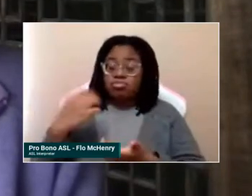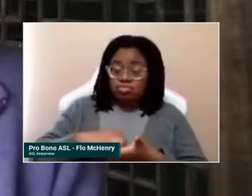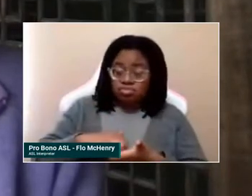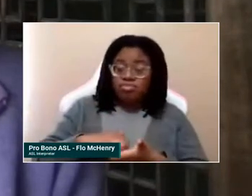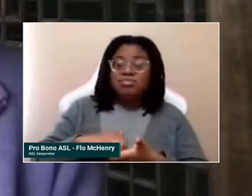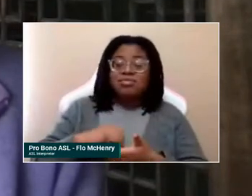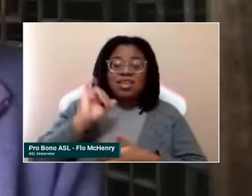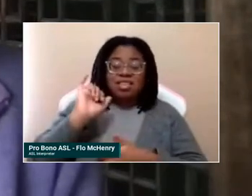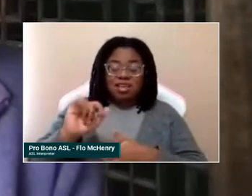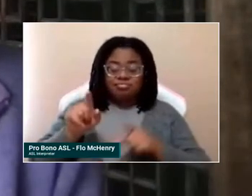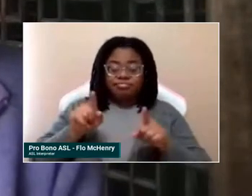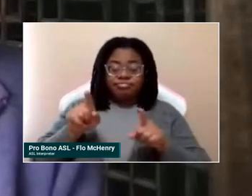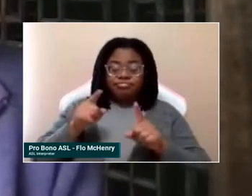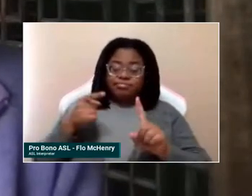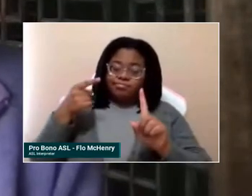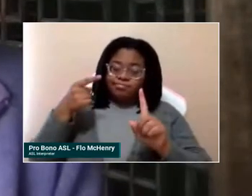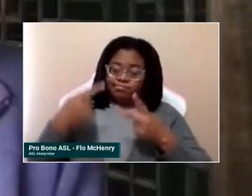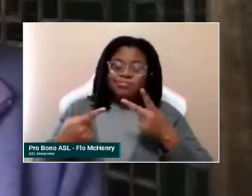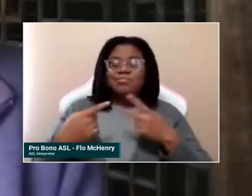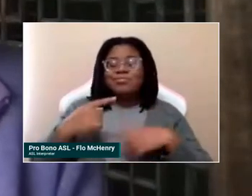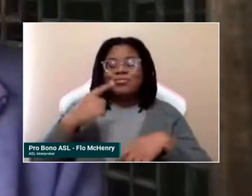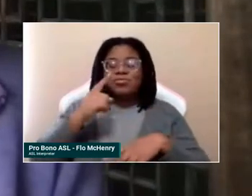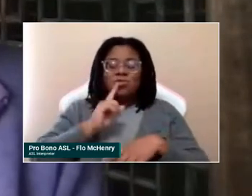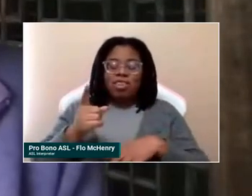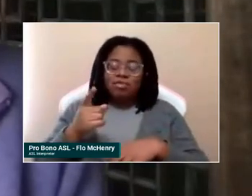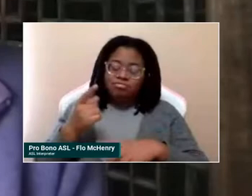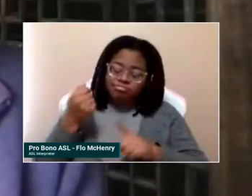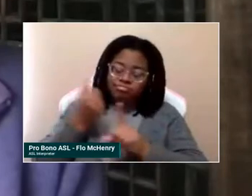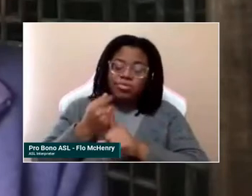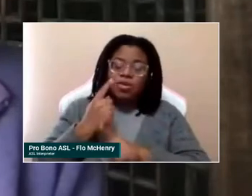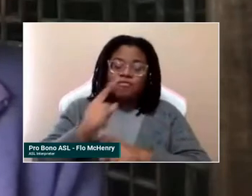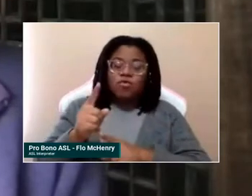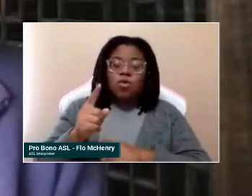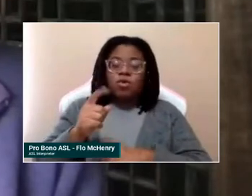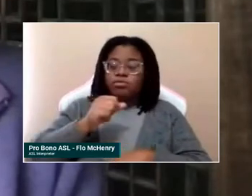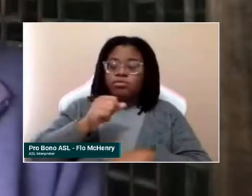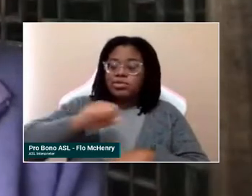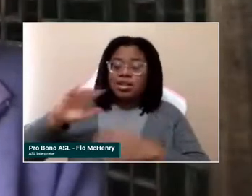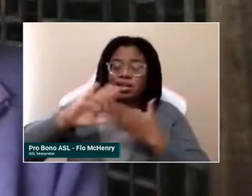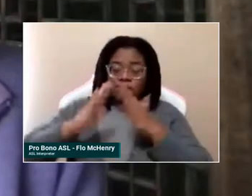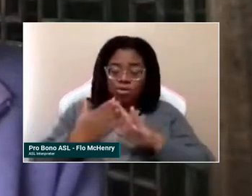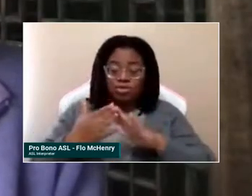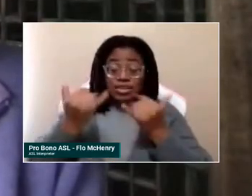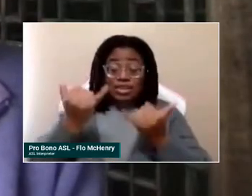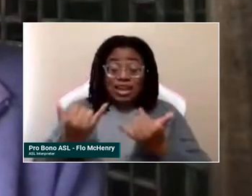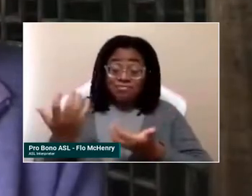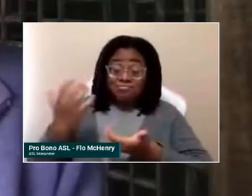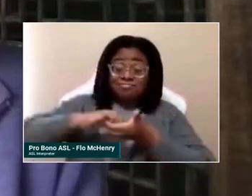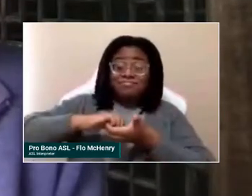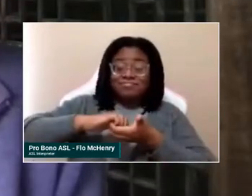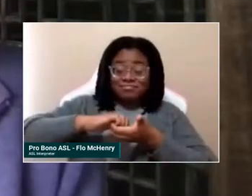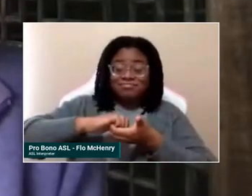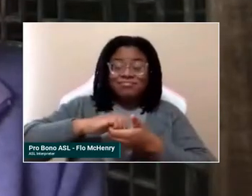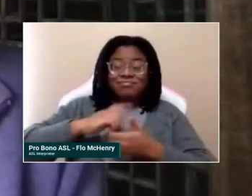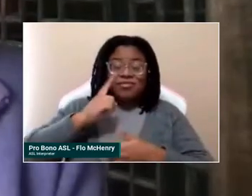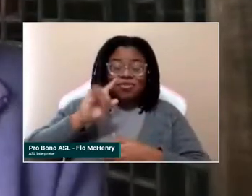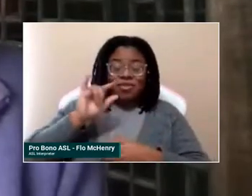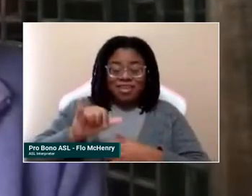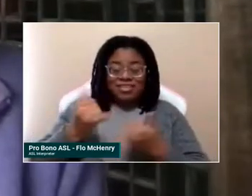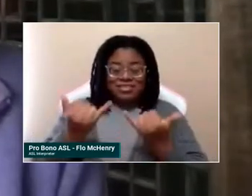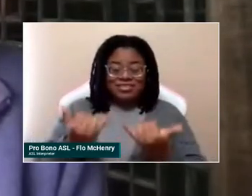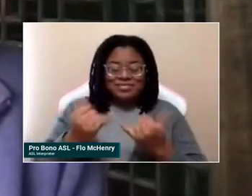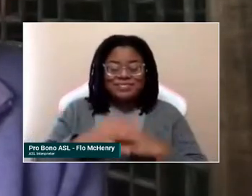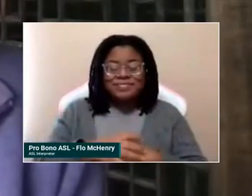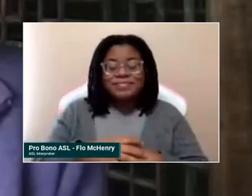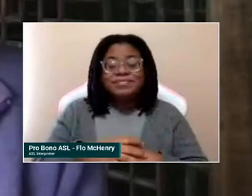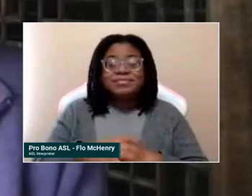are hallmarks of resilient communities. So let's link arms to advance climate resilience in our region. I'm excited to